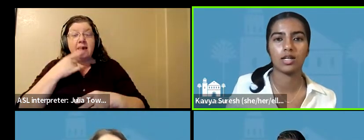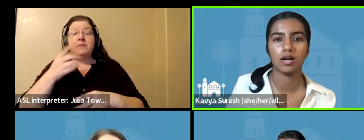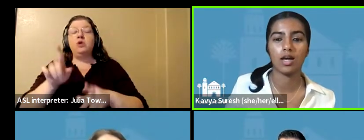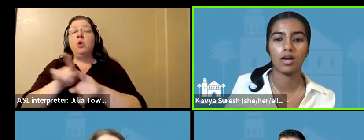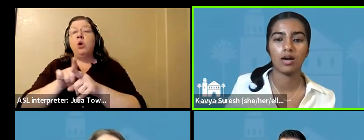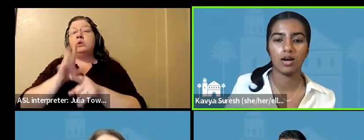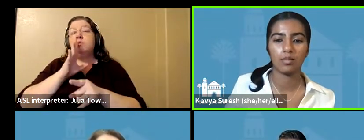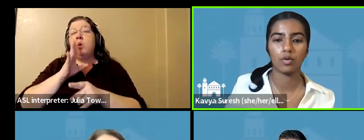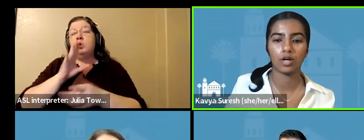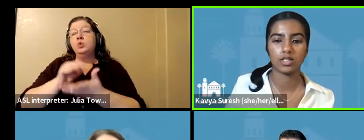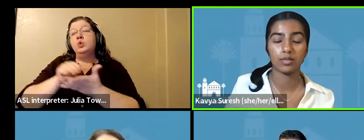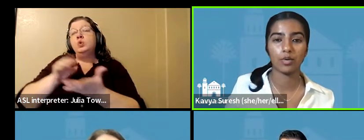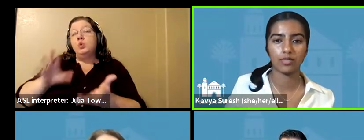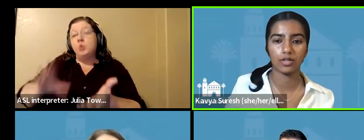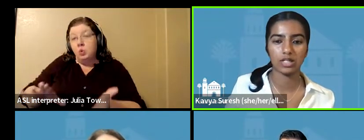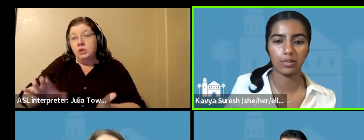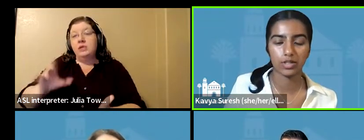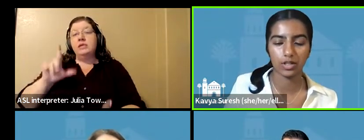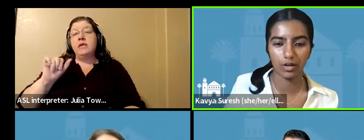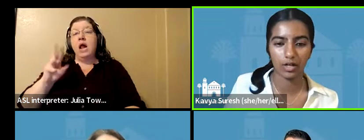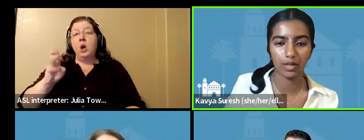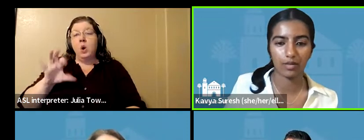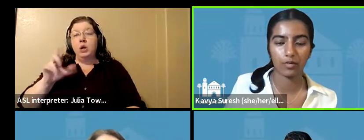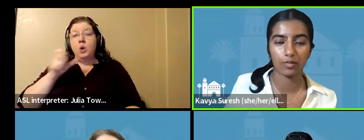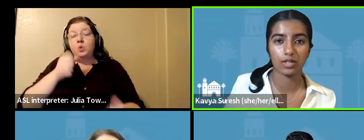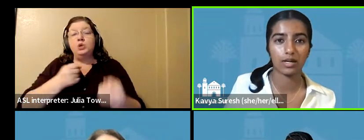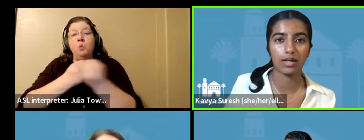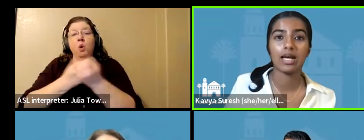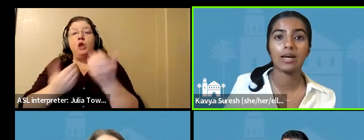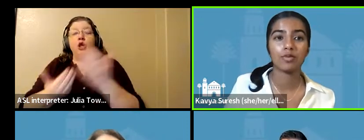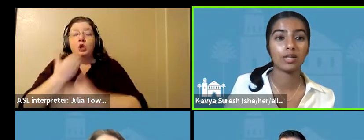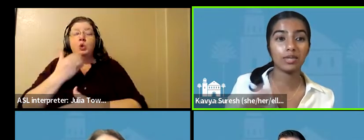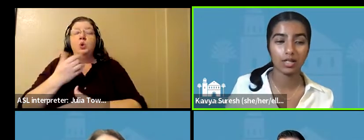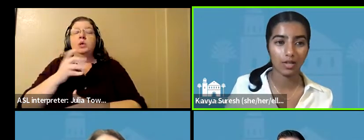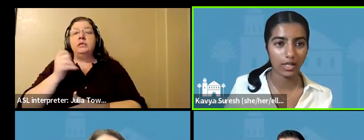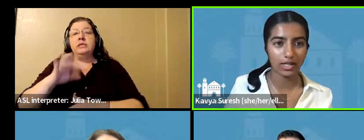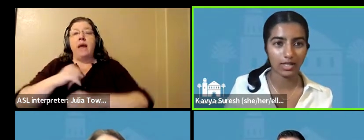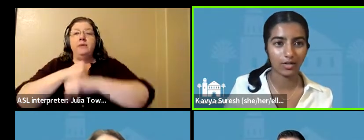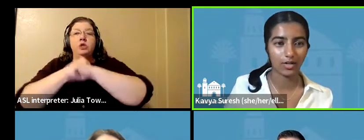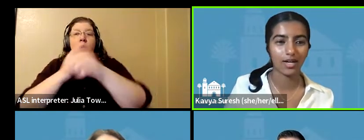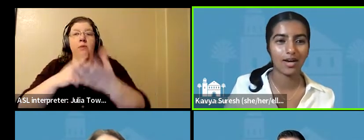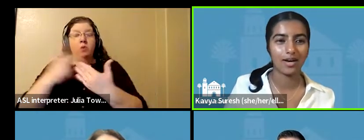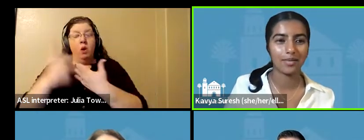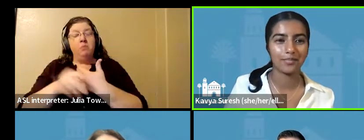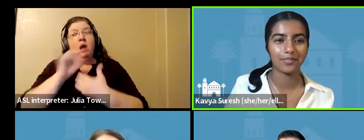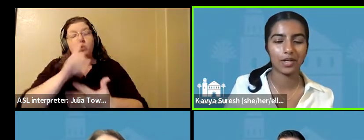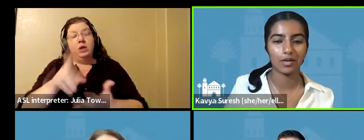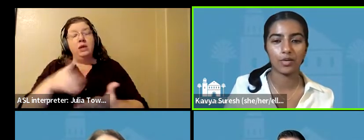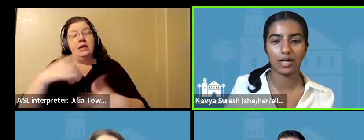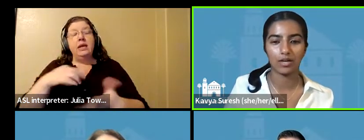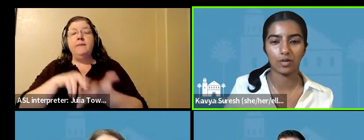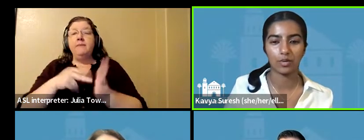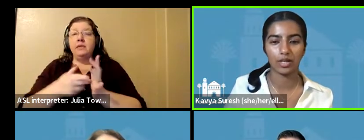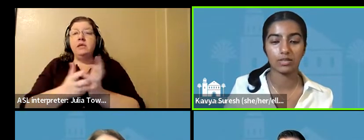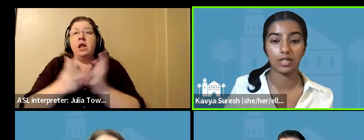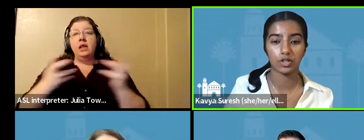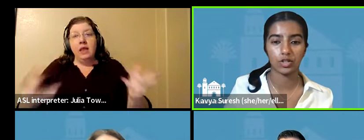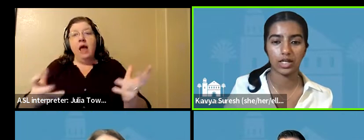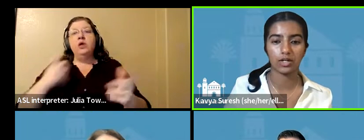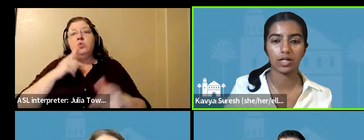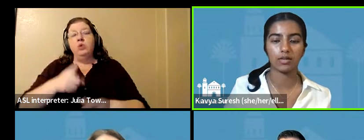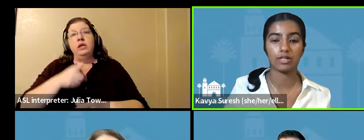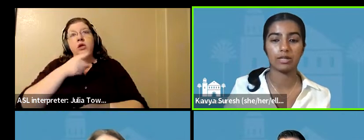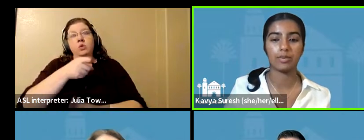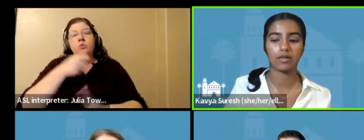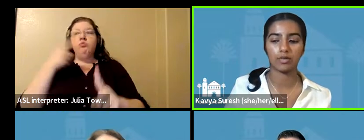at La Colina. We're in support of the new cybersecurity platform, so that really means a lot that you're going out of your way to make